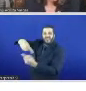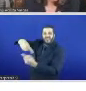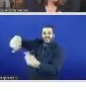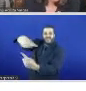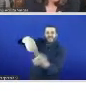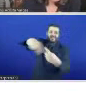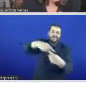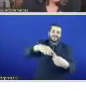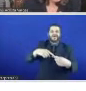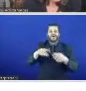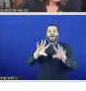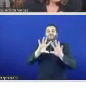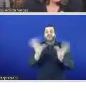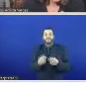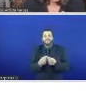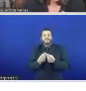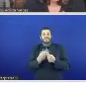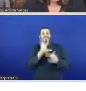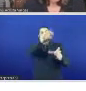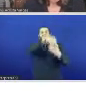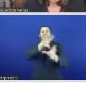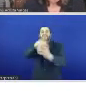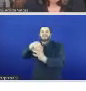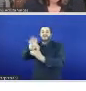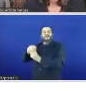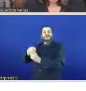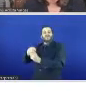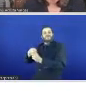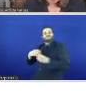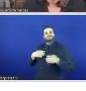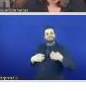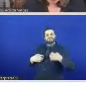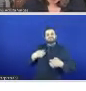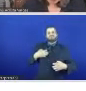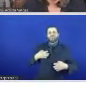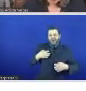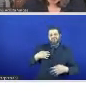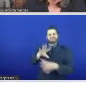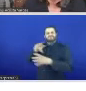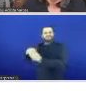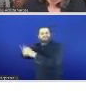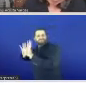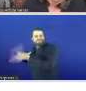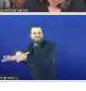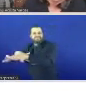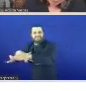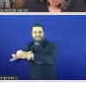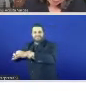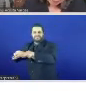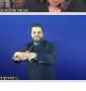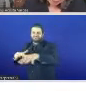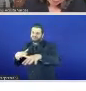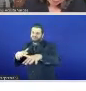human rights today have been highlighted and are in crisis. I don't know, I haven't kept track of time,